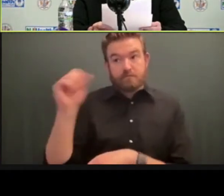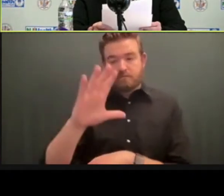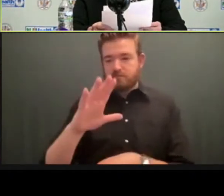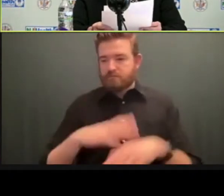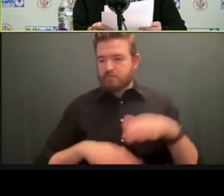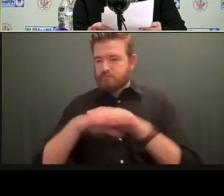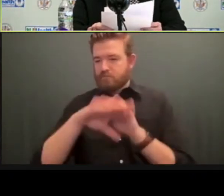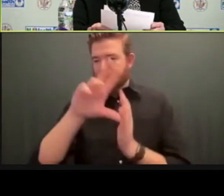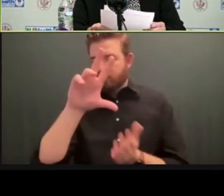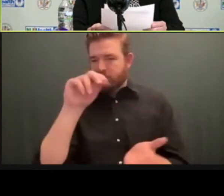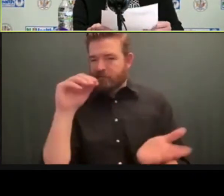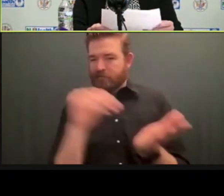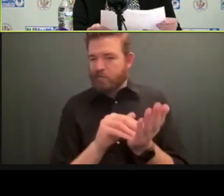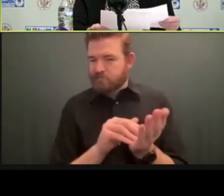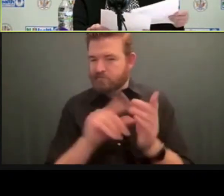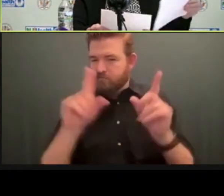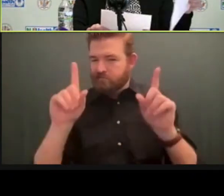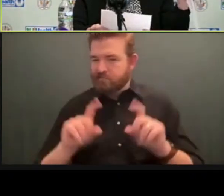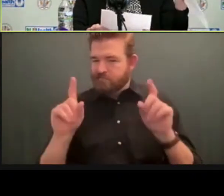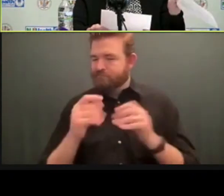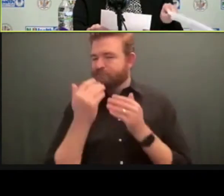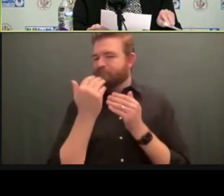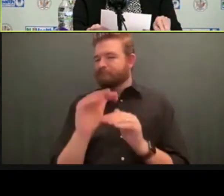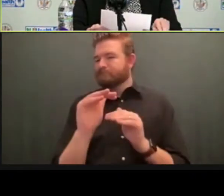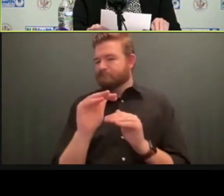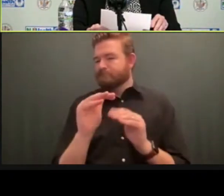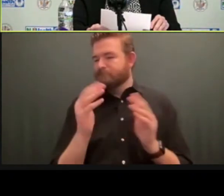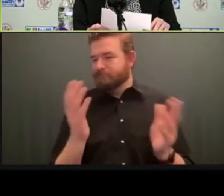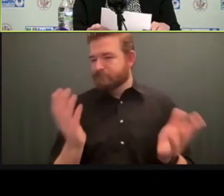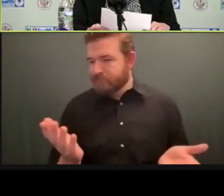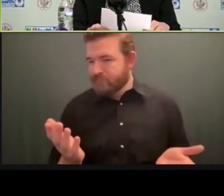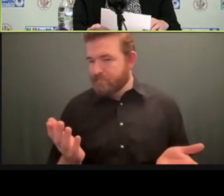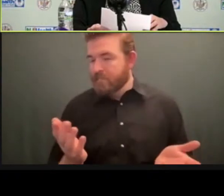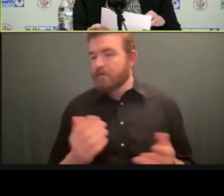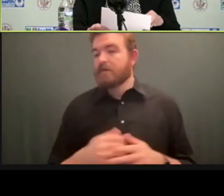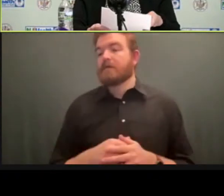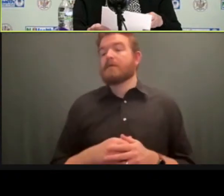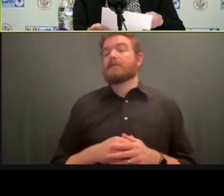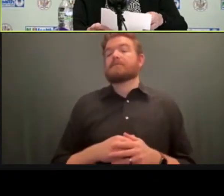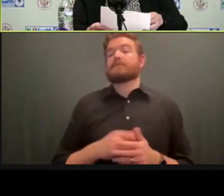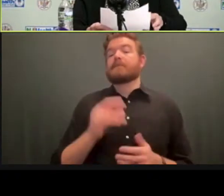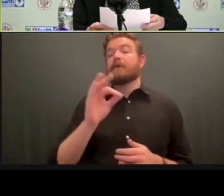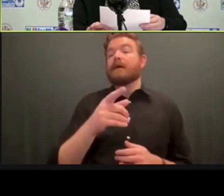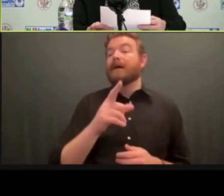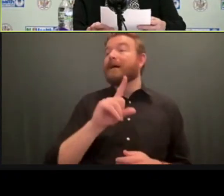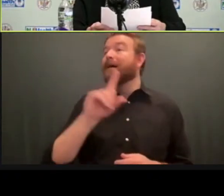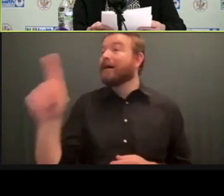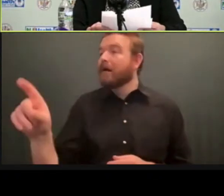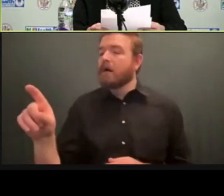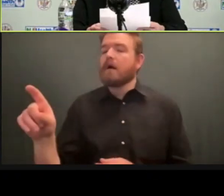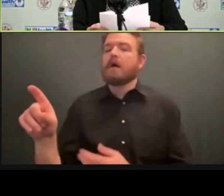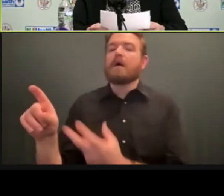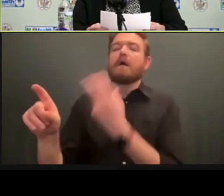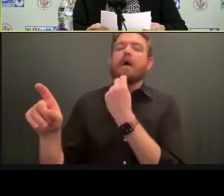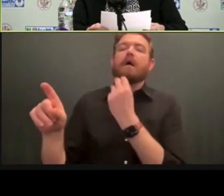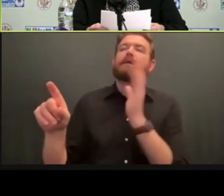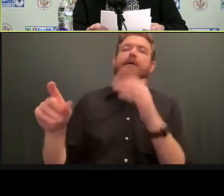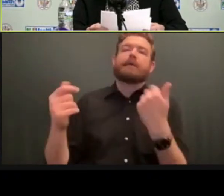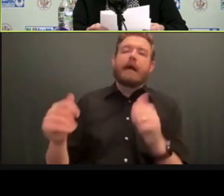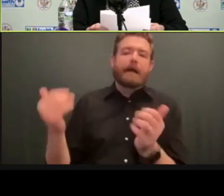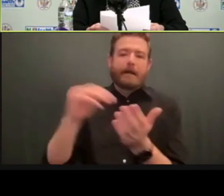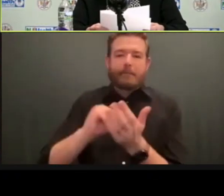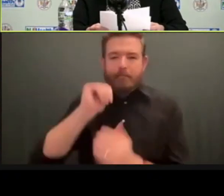please try again the next morning. We welcome the news that the United States Food and Drug Administration, the